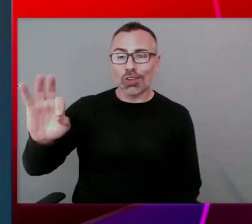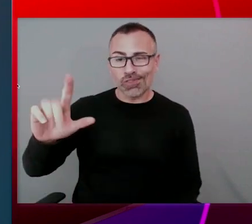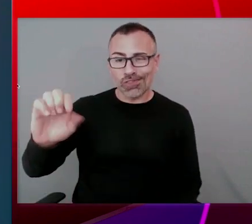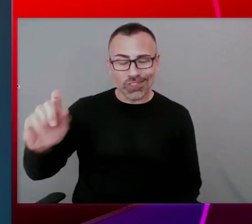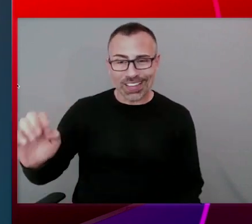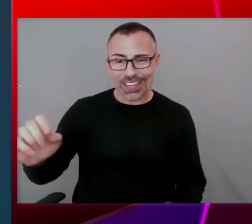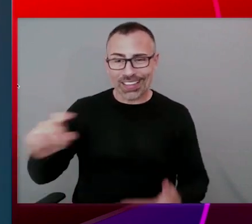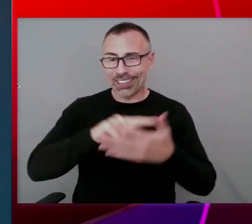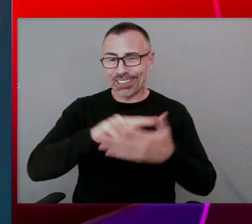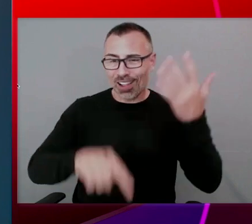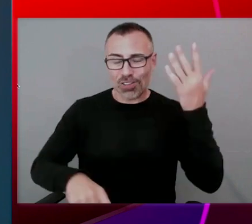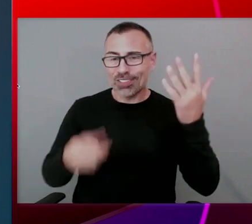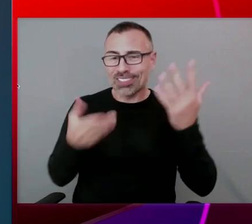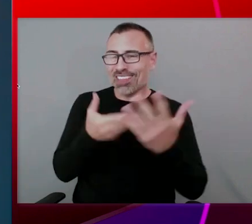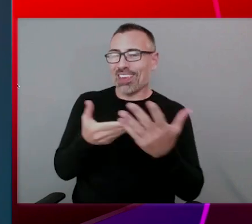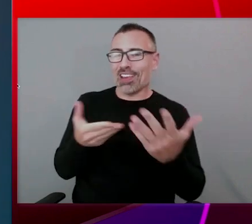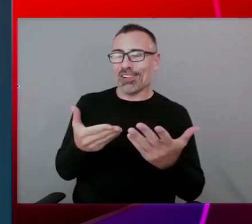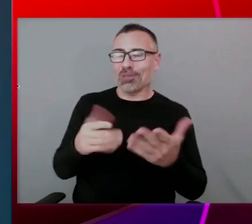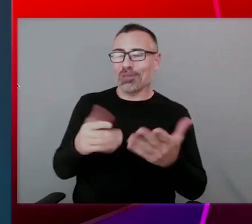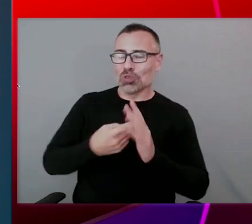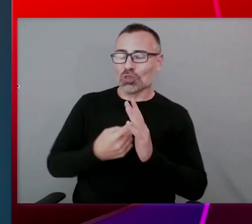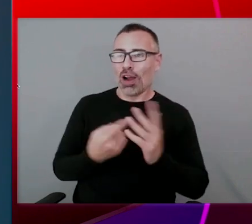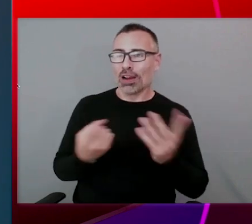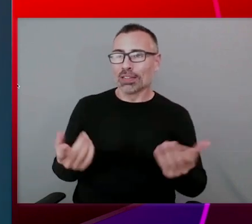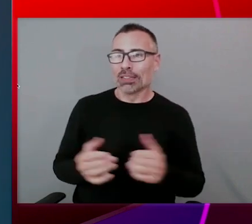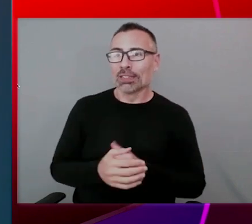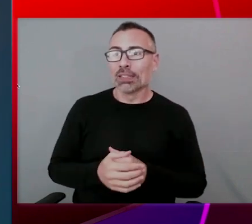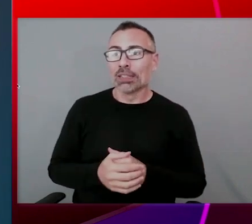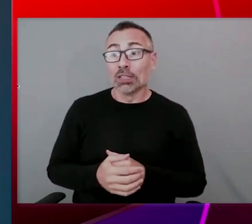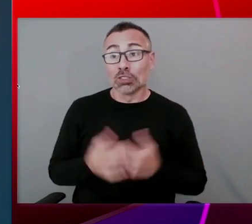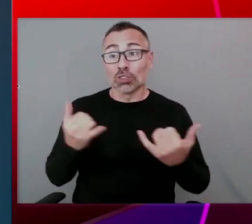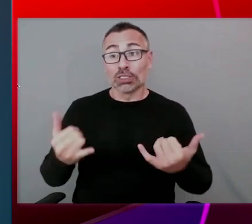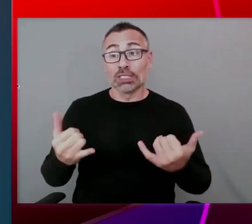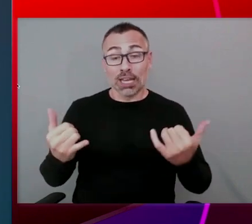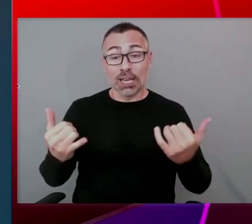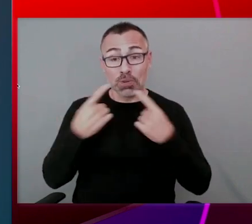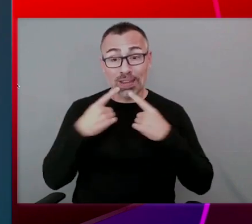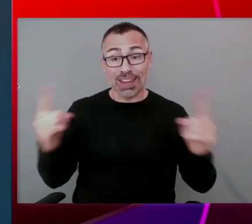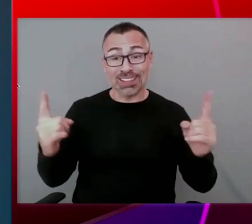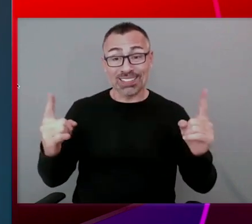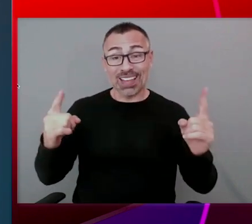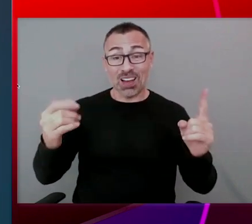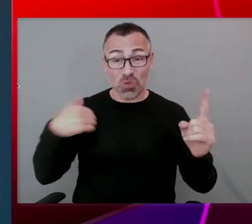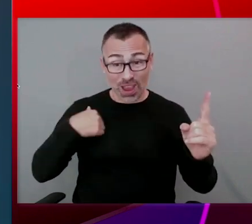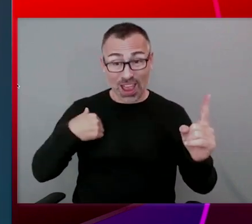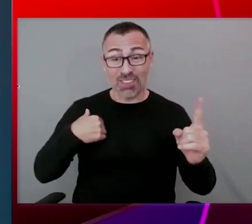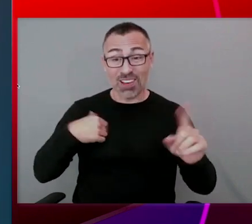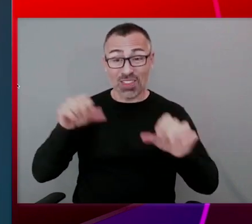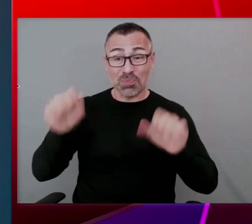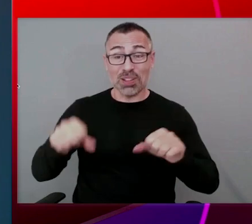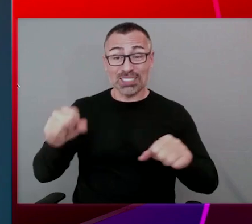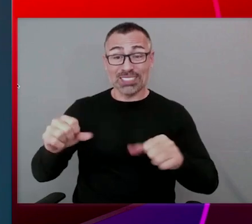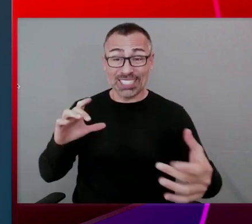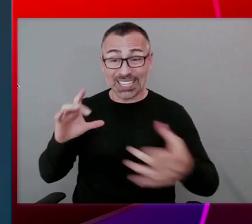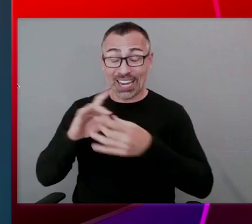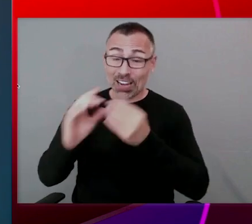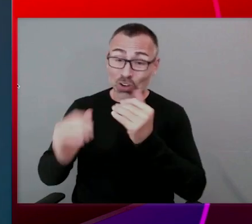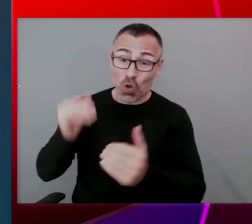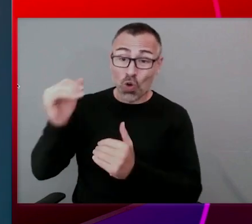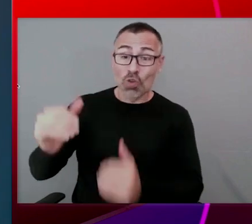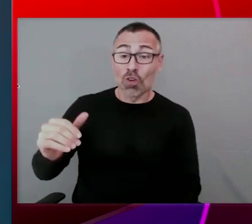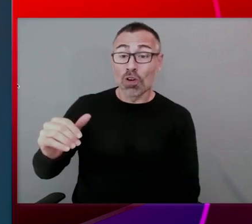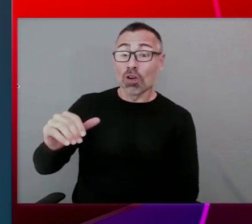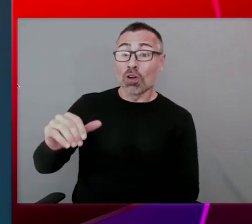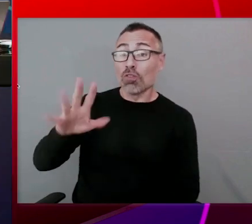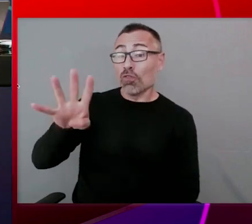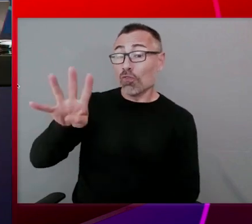tools. And today, Sami announced that we now have the ability to connect to over 40 third-party application data sources. Oh,